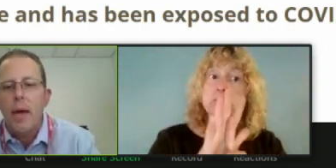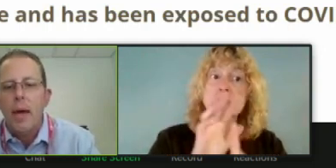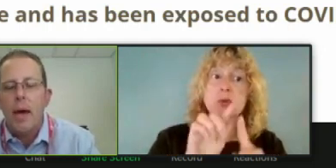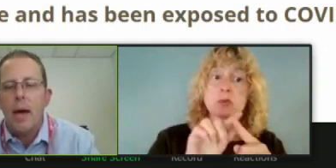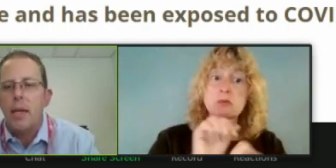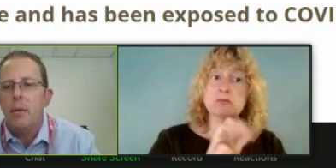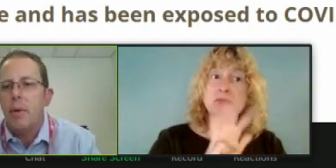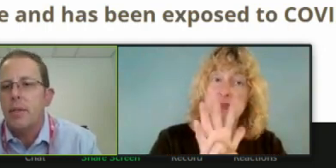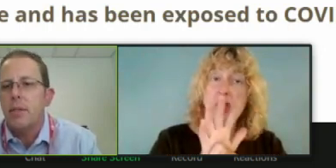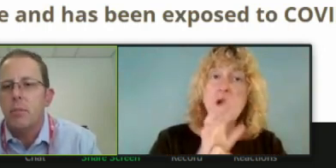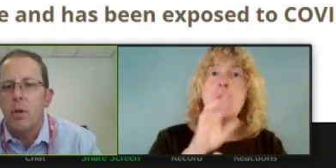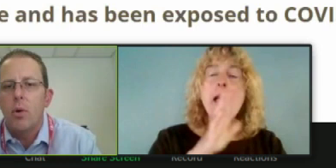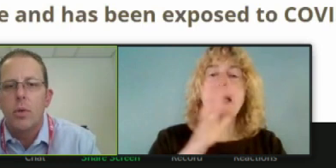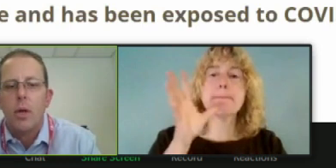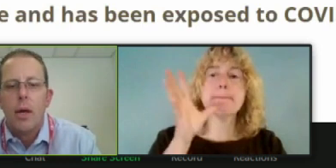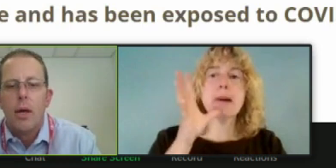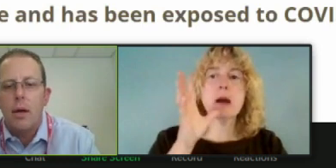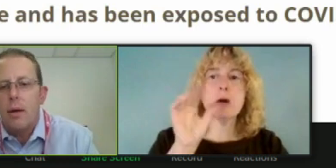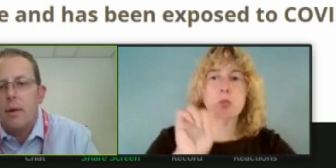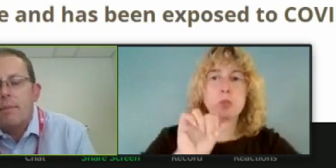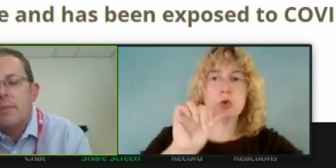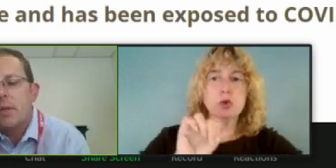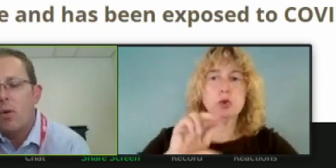home and had been to some known